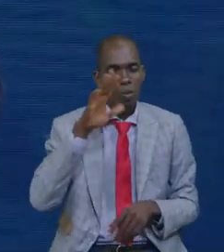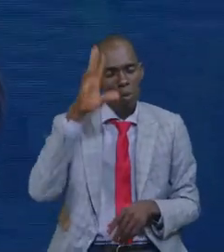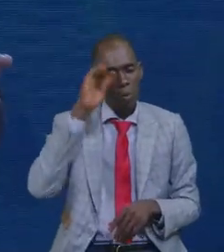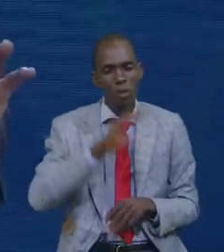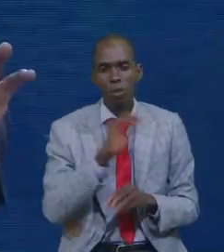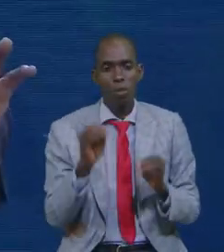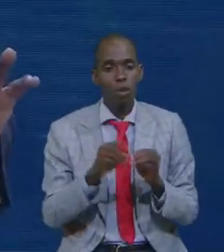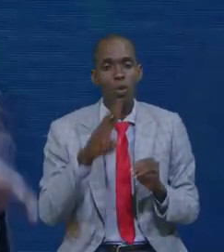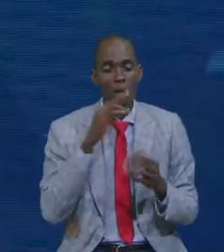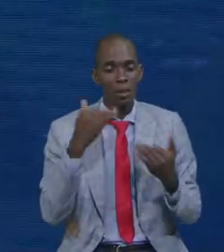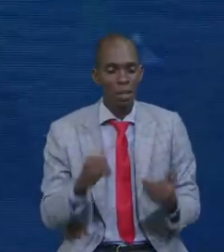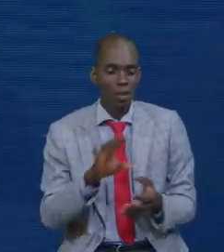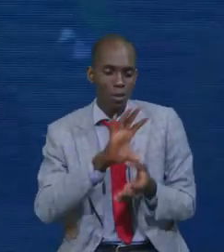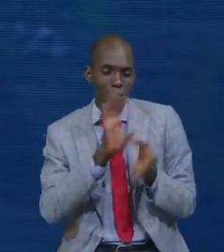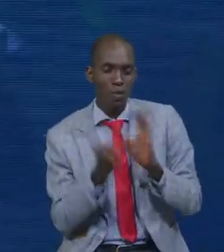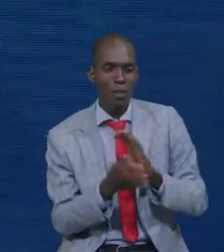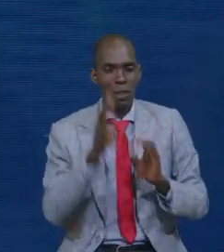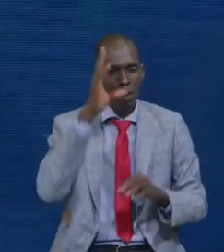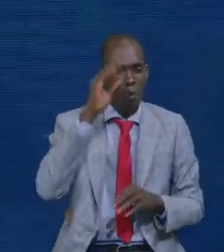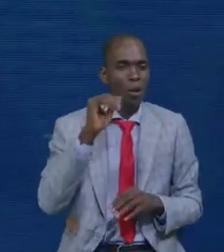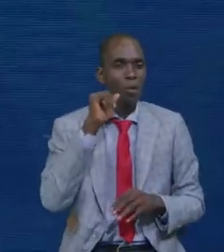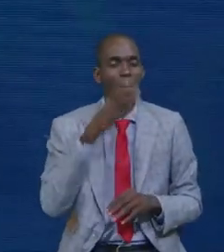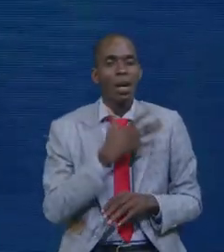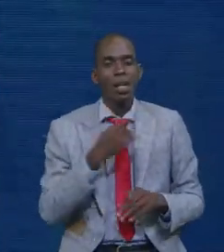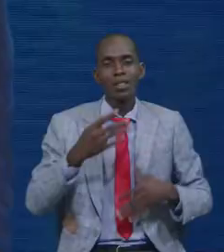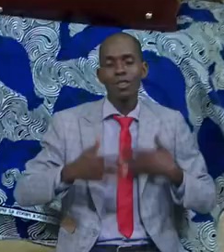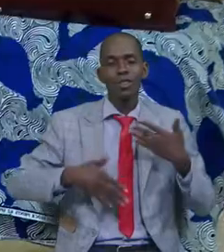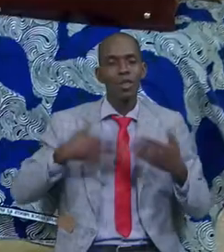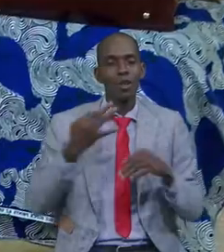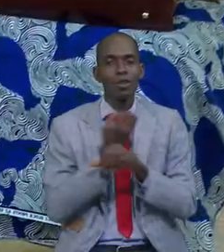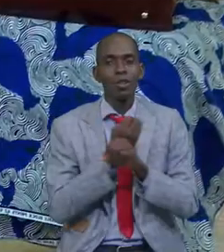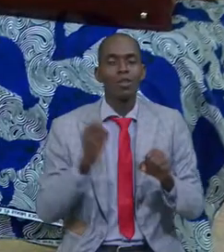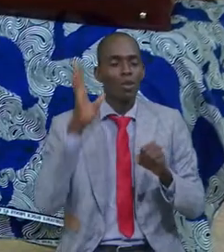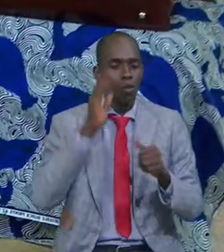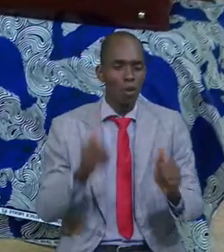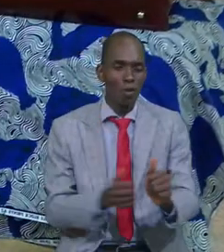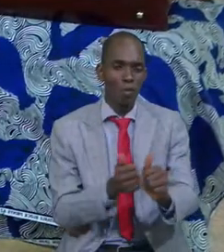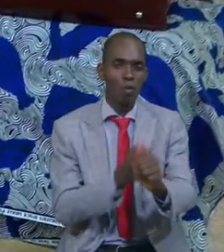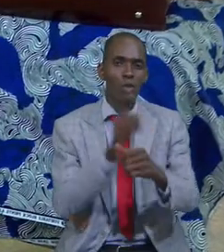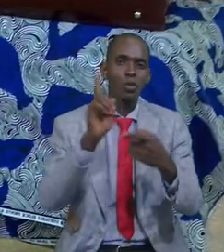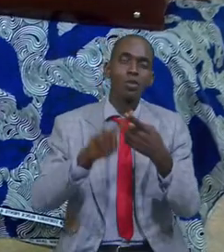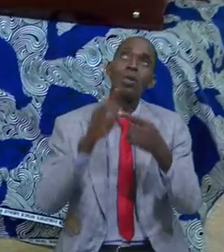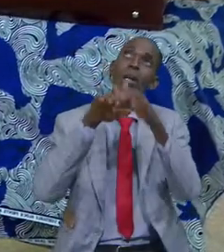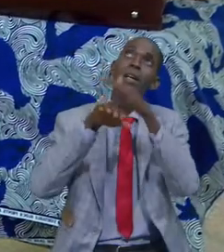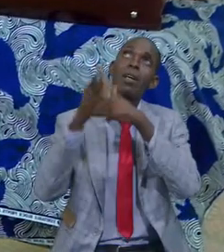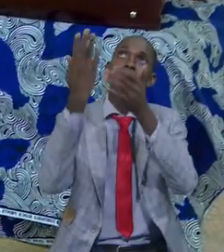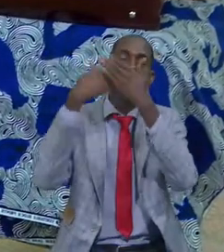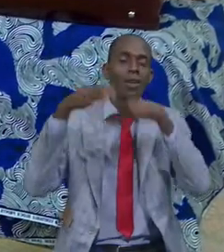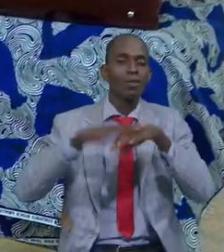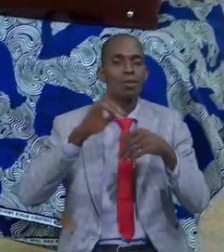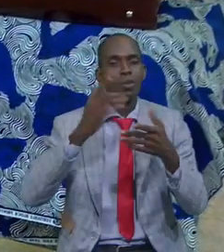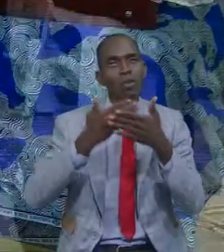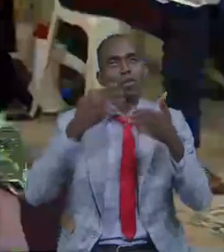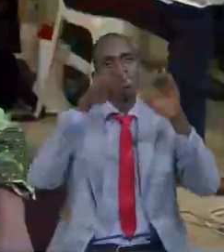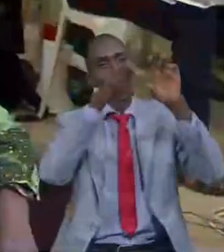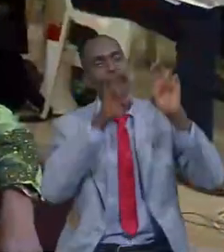man, a converted woman, and the joy of salvation will follow you to heaven, to the throne of God in